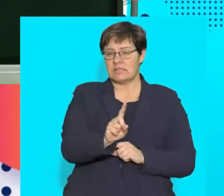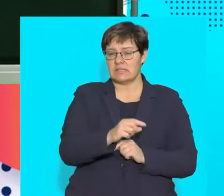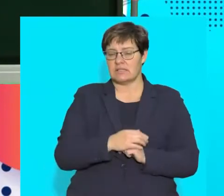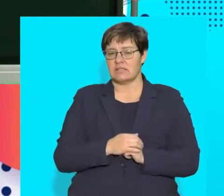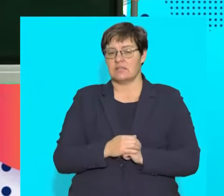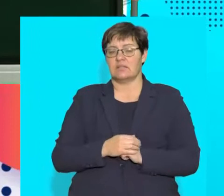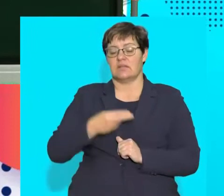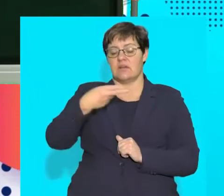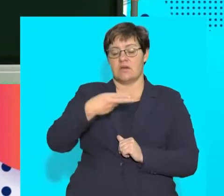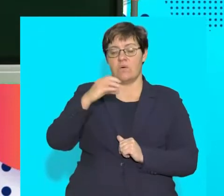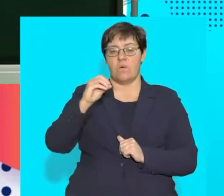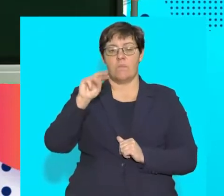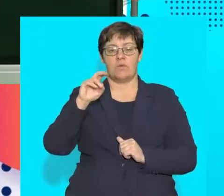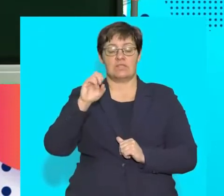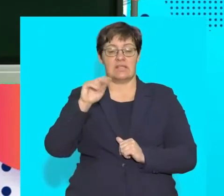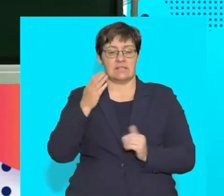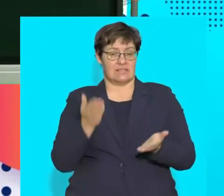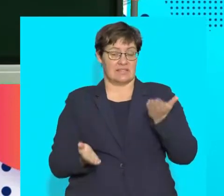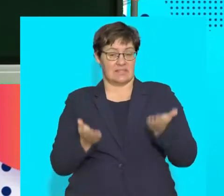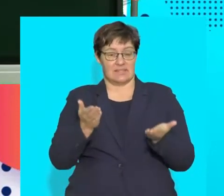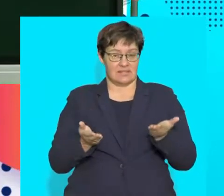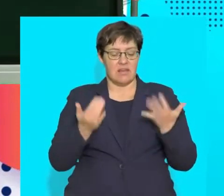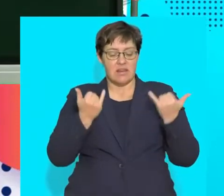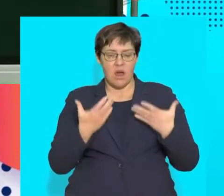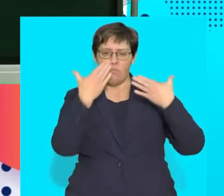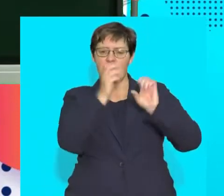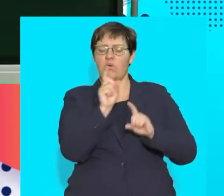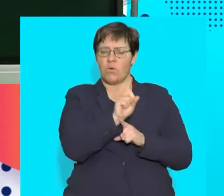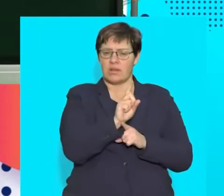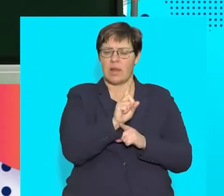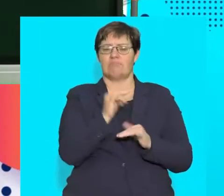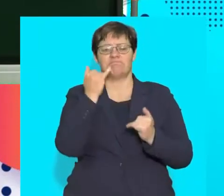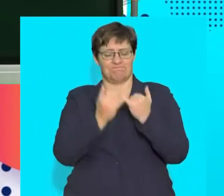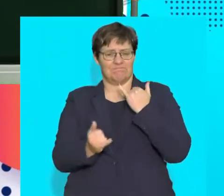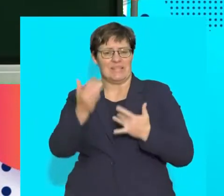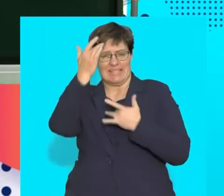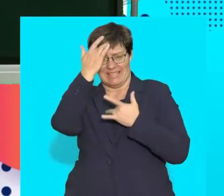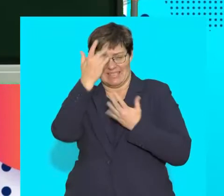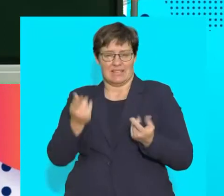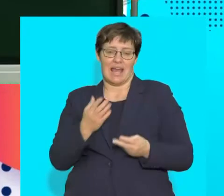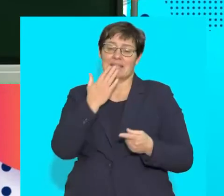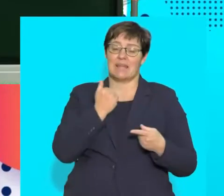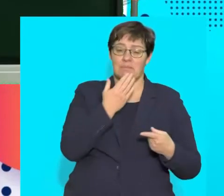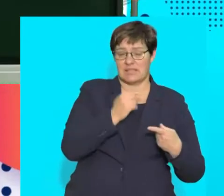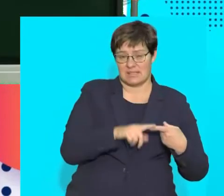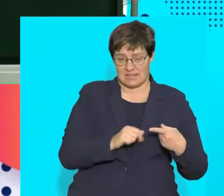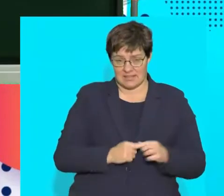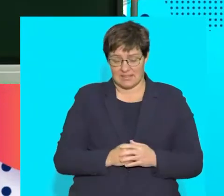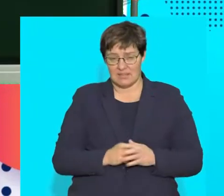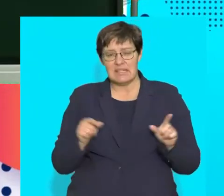homeostasis. In our lesson, we're going to focus now on some disorders such as diabetes. We'll also look at some